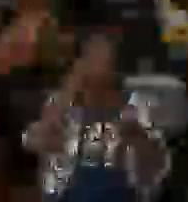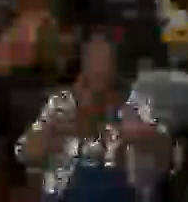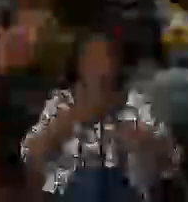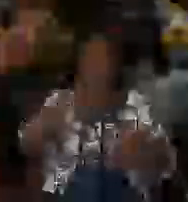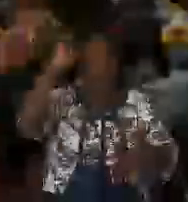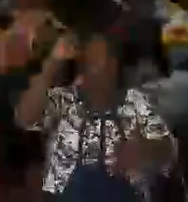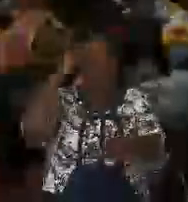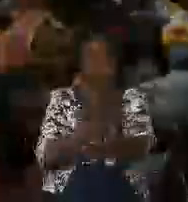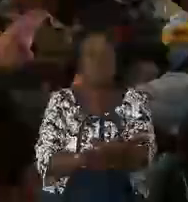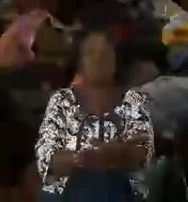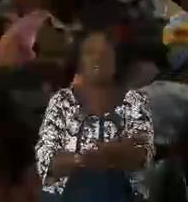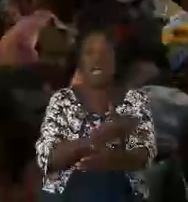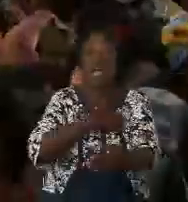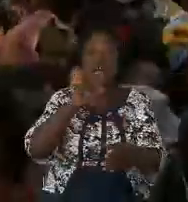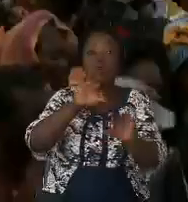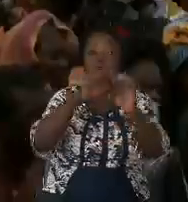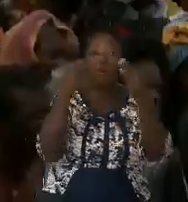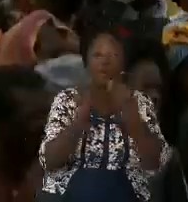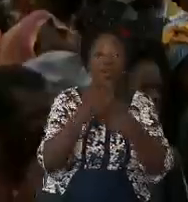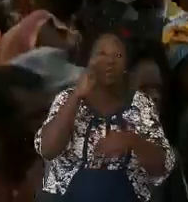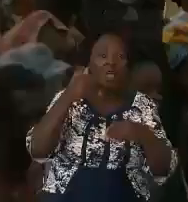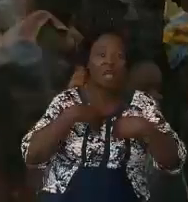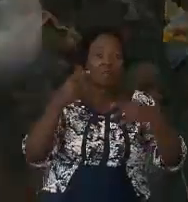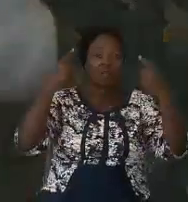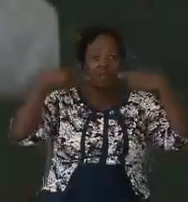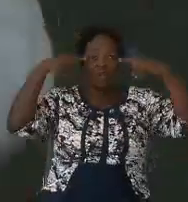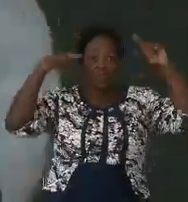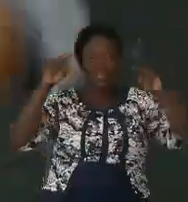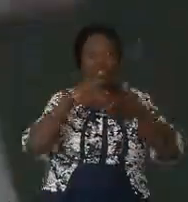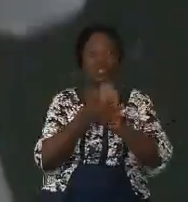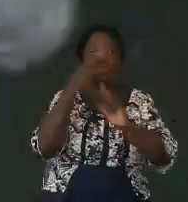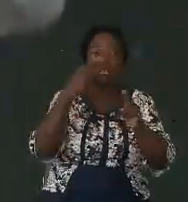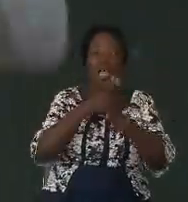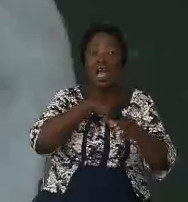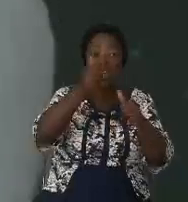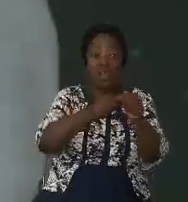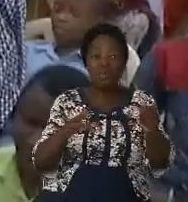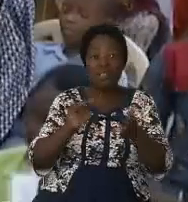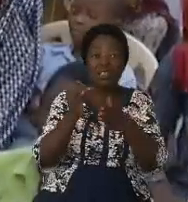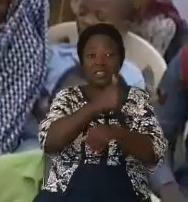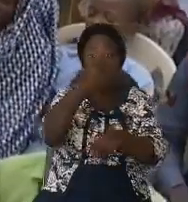son. And your family will have the success.